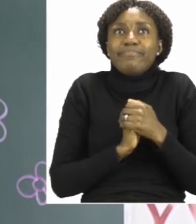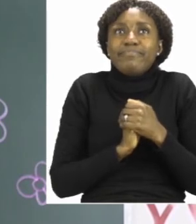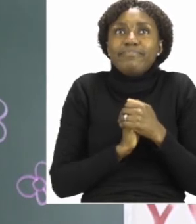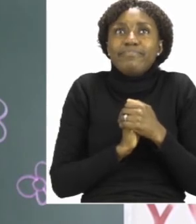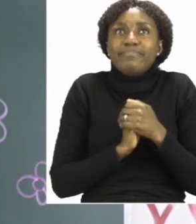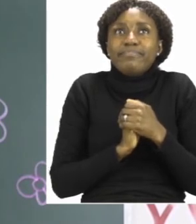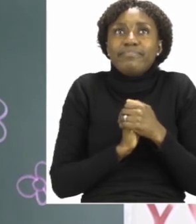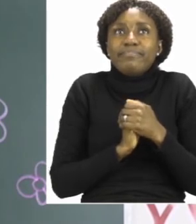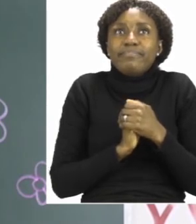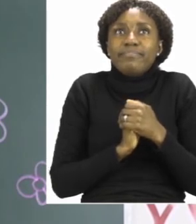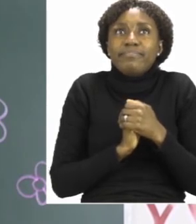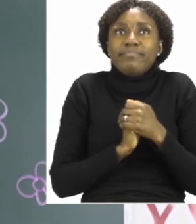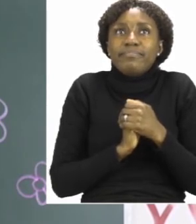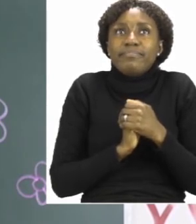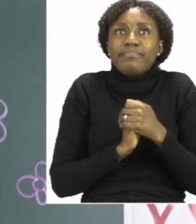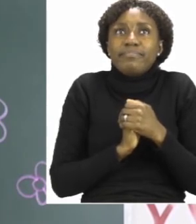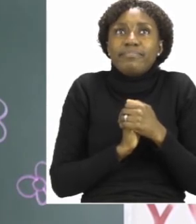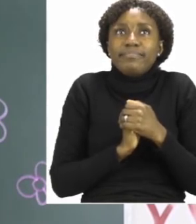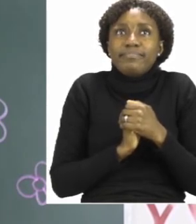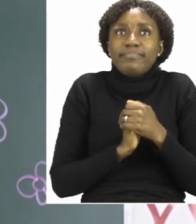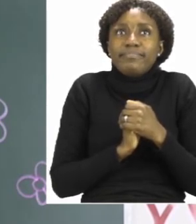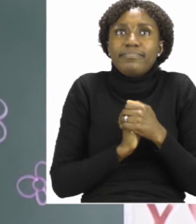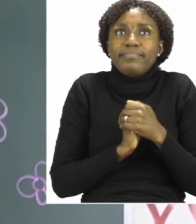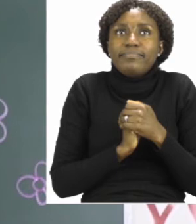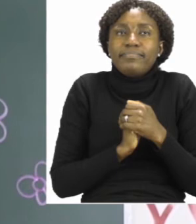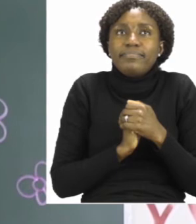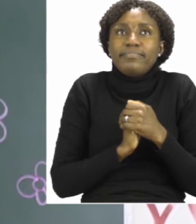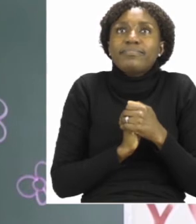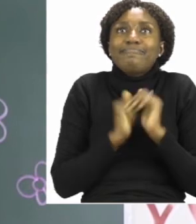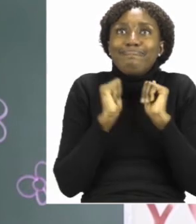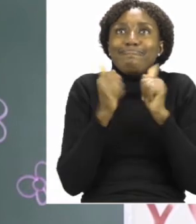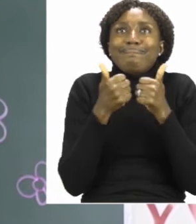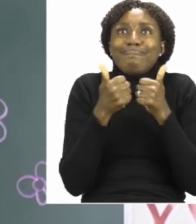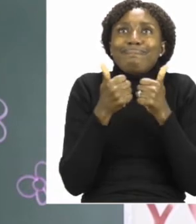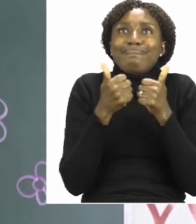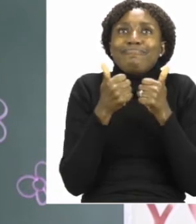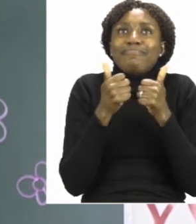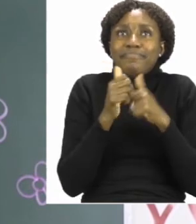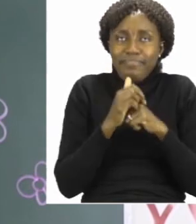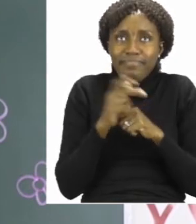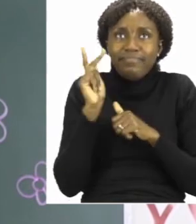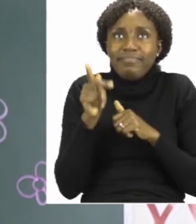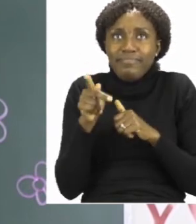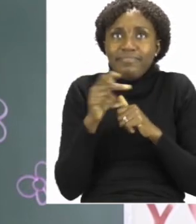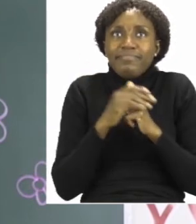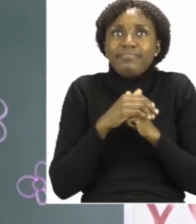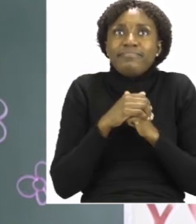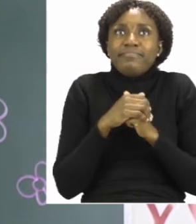across and down. Good job, everyone. Let's do another